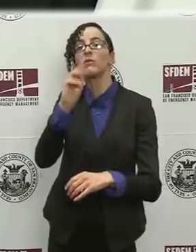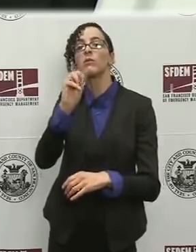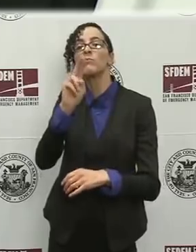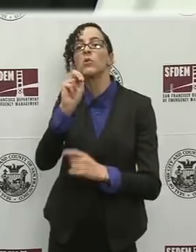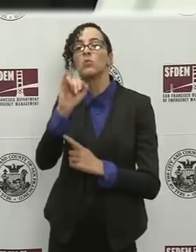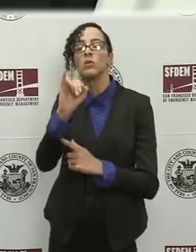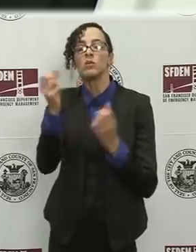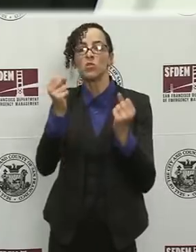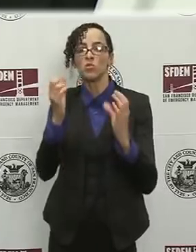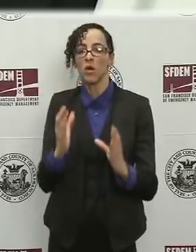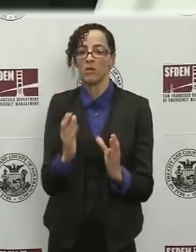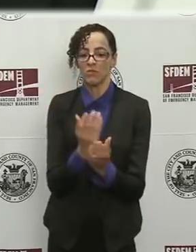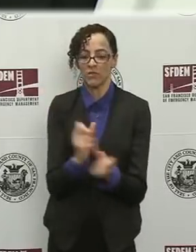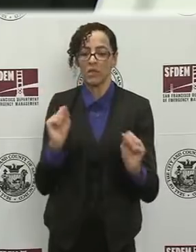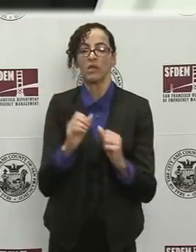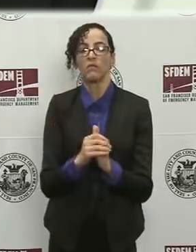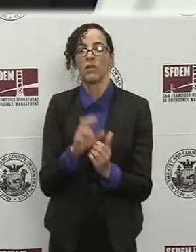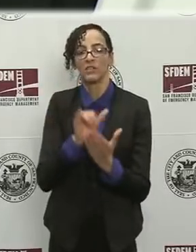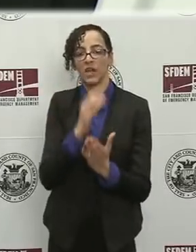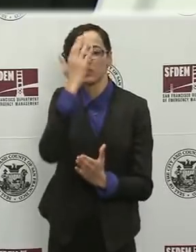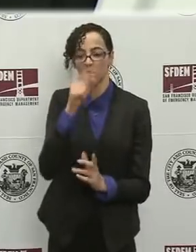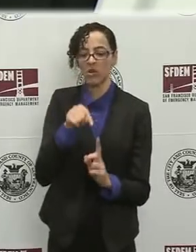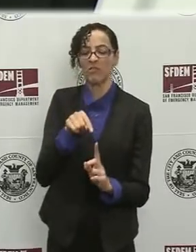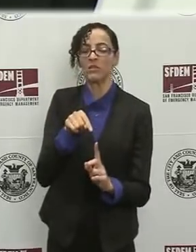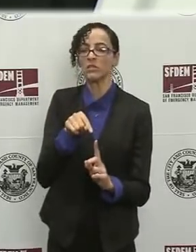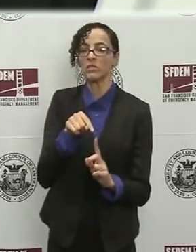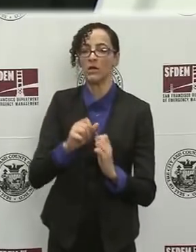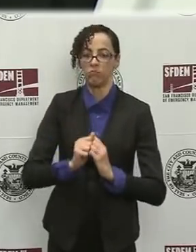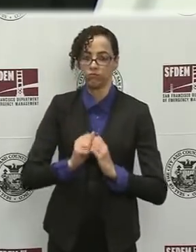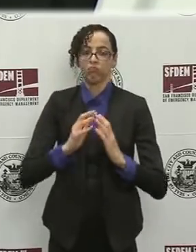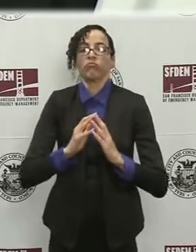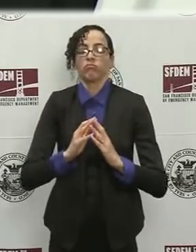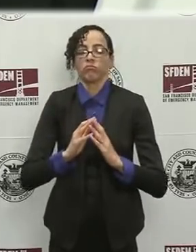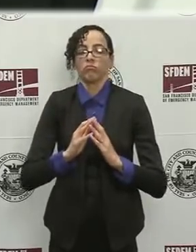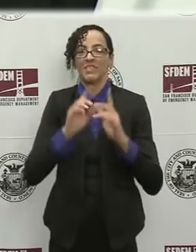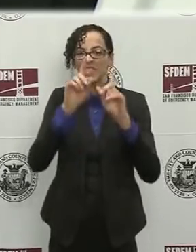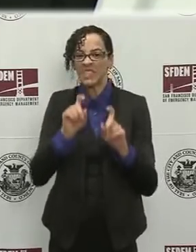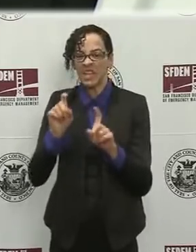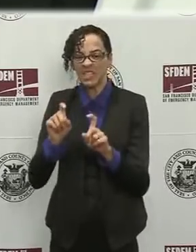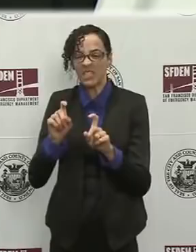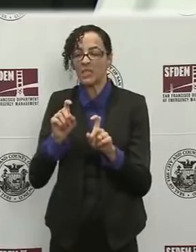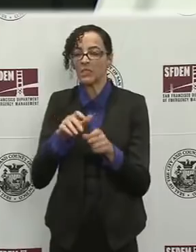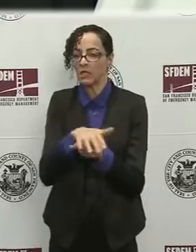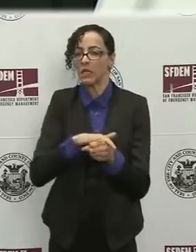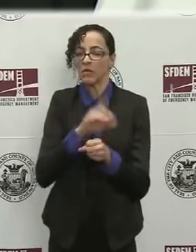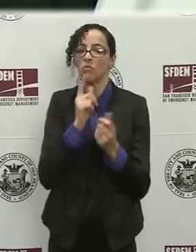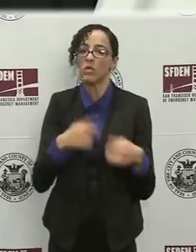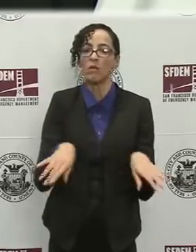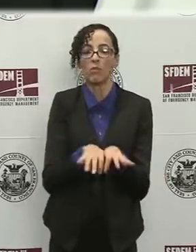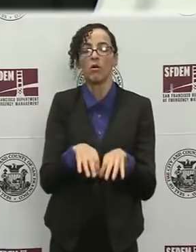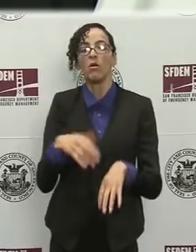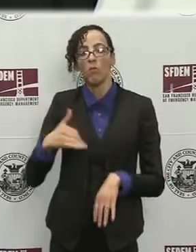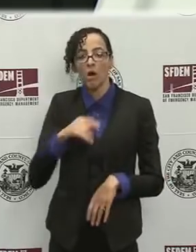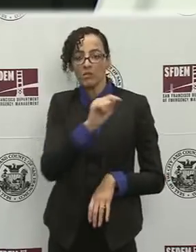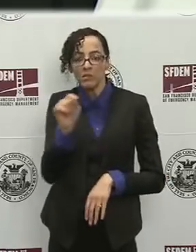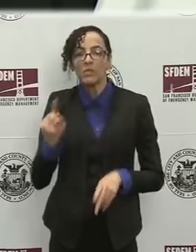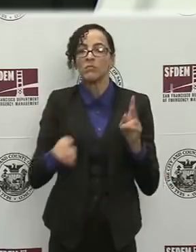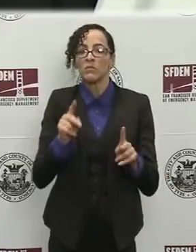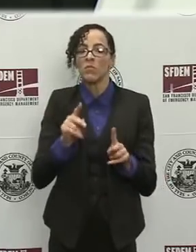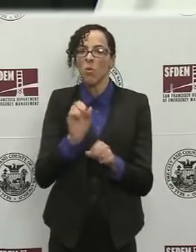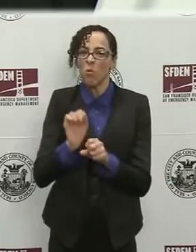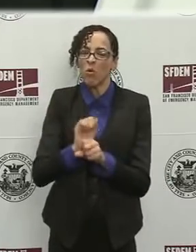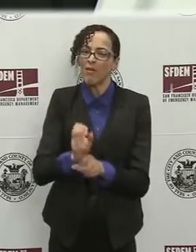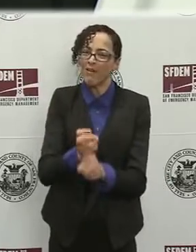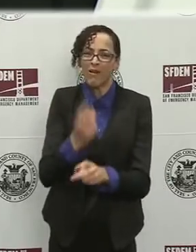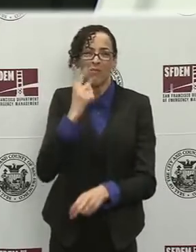this is so critical and so important. These drivers work really hard for us. They are people who are out there every single day. They